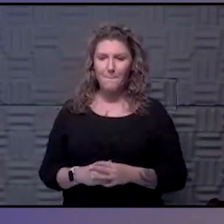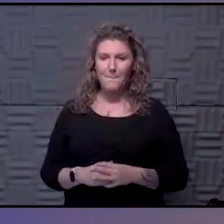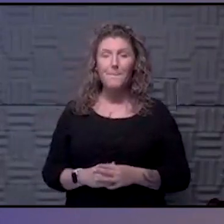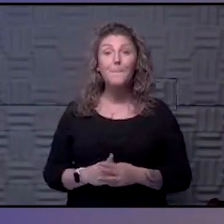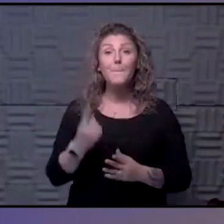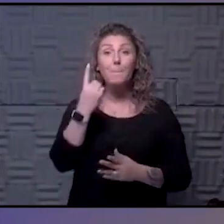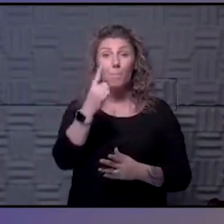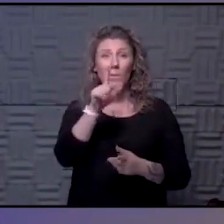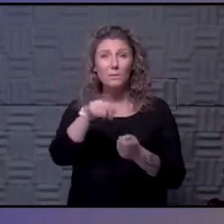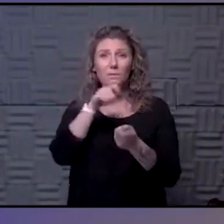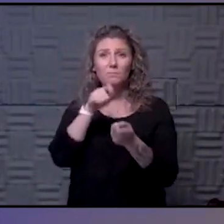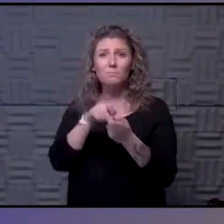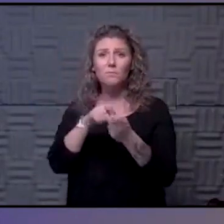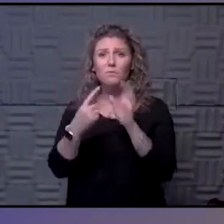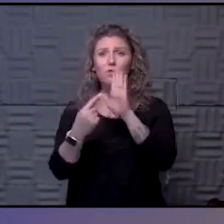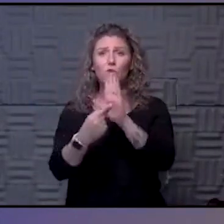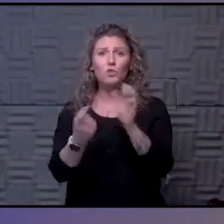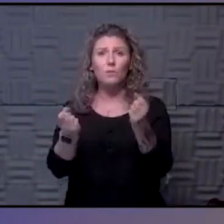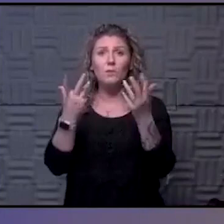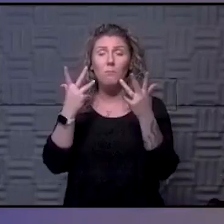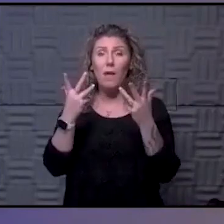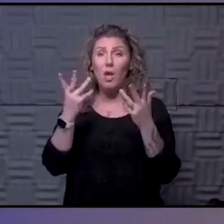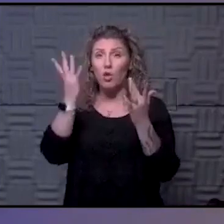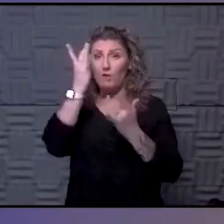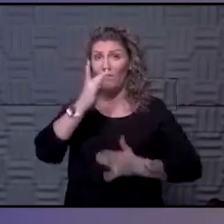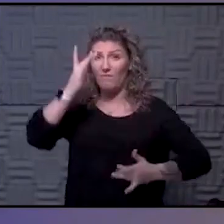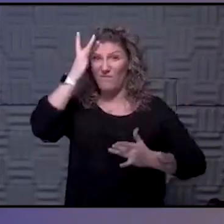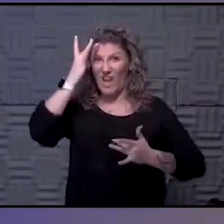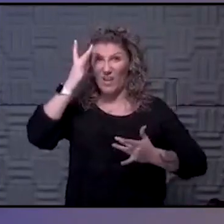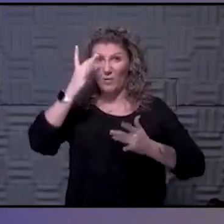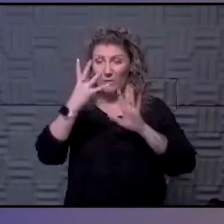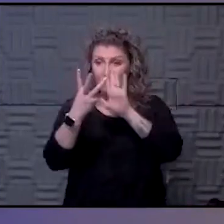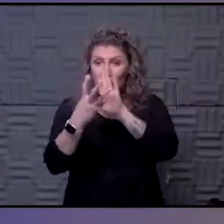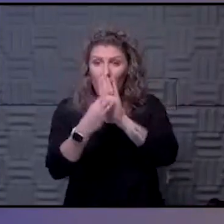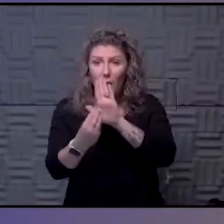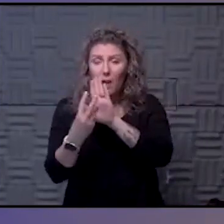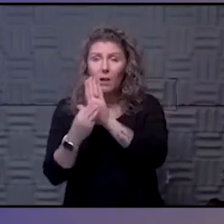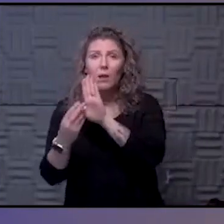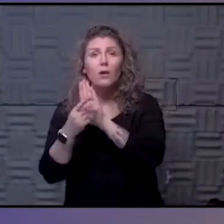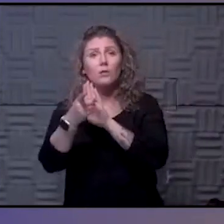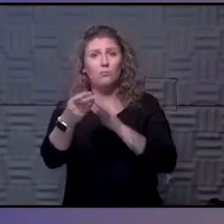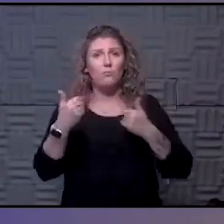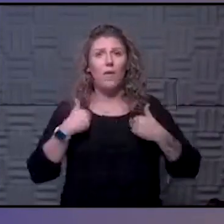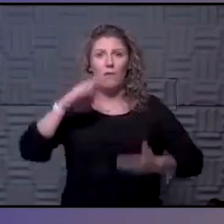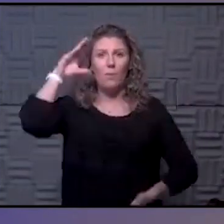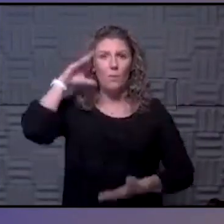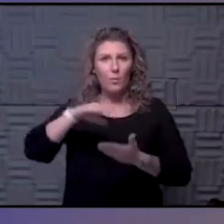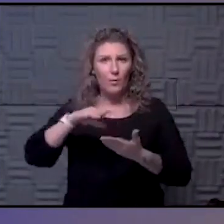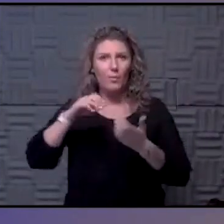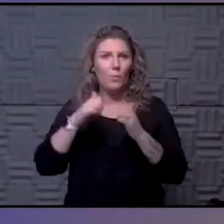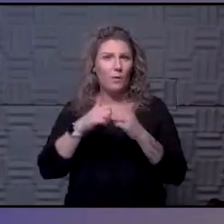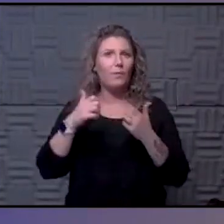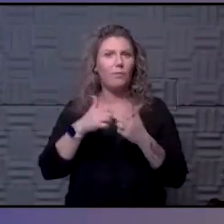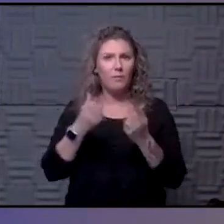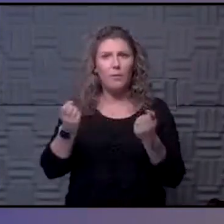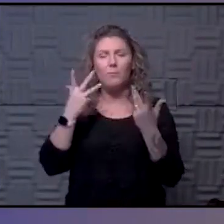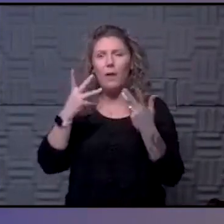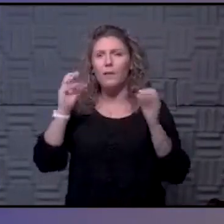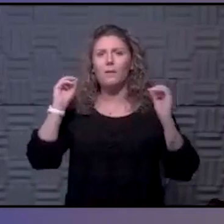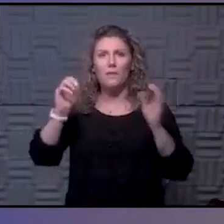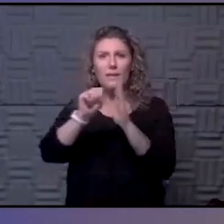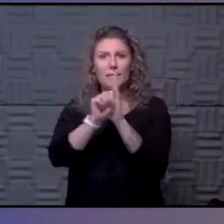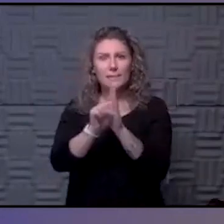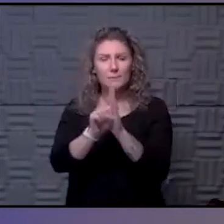one in particular that showed the amount of virus that you can replicate. You do have a reduction in the amount of